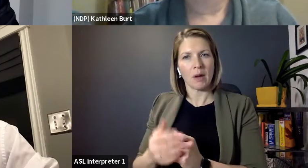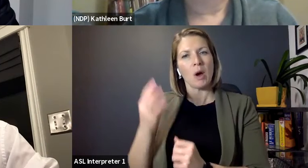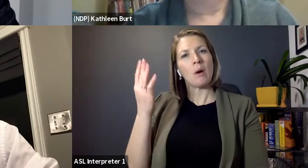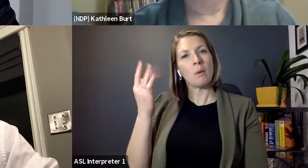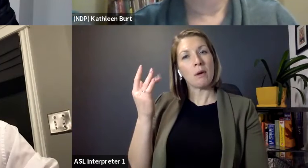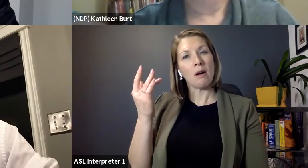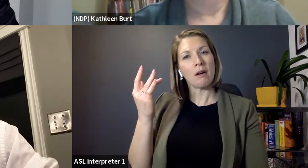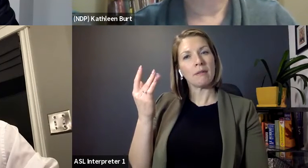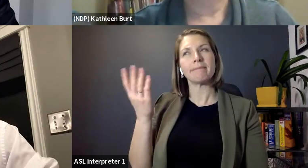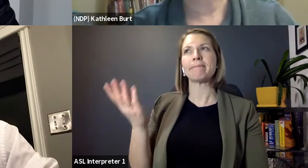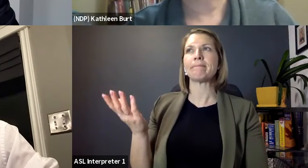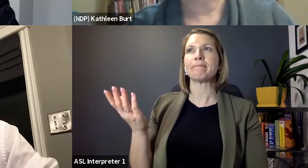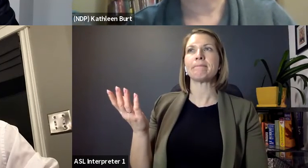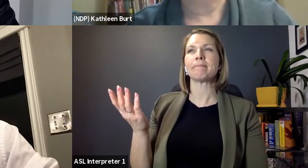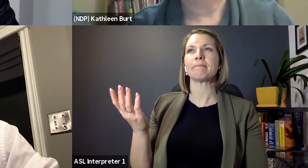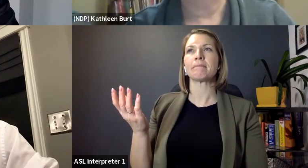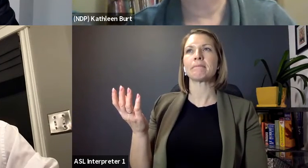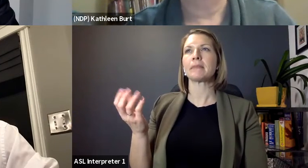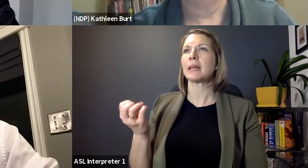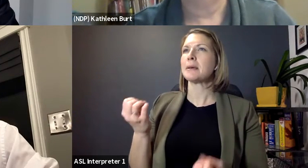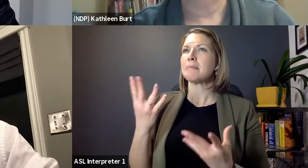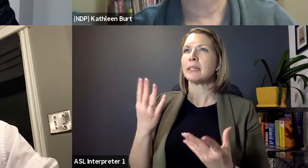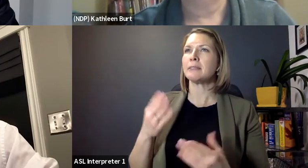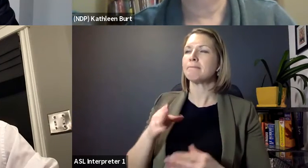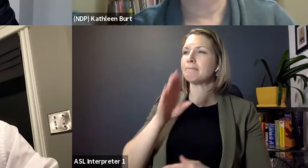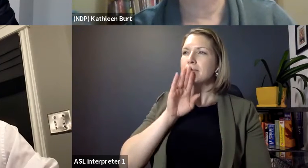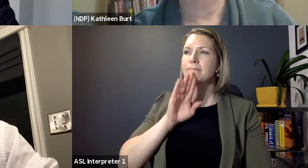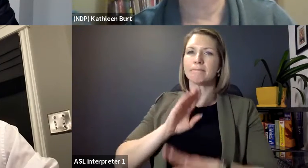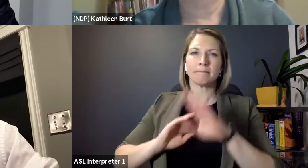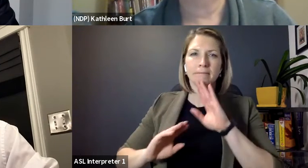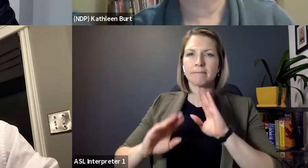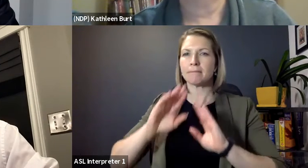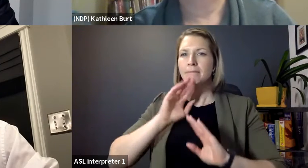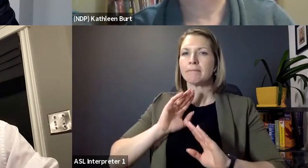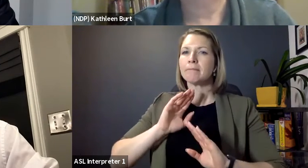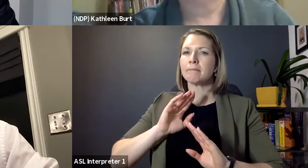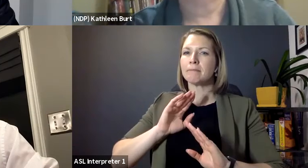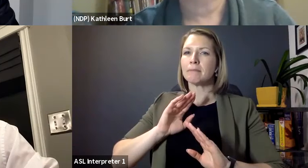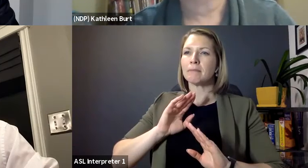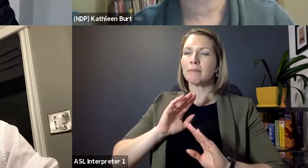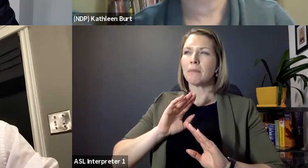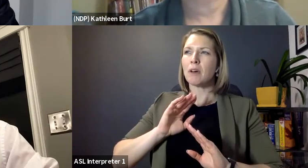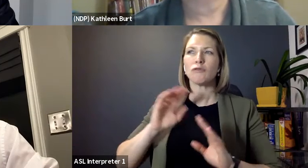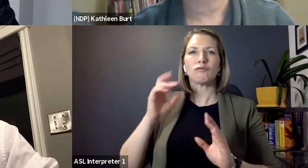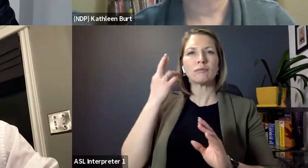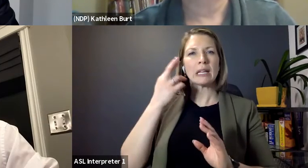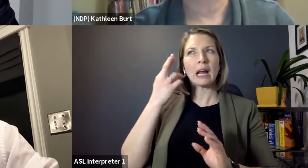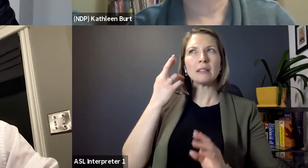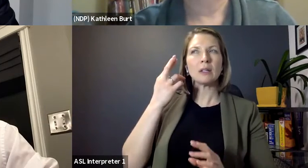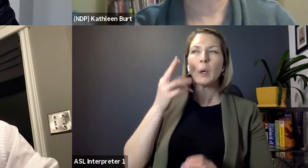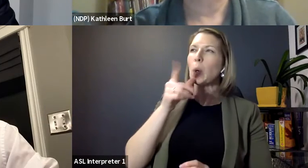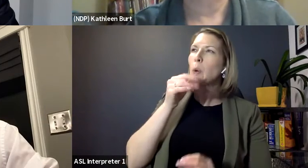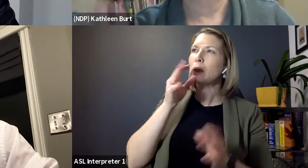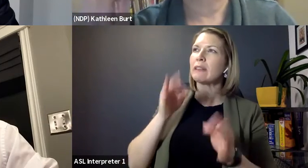every obstacle that we came on, we found out was a political decision made by